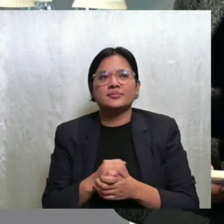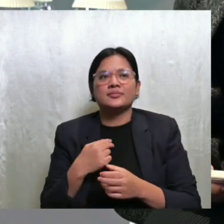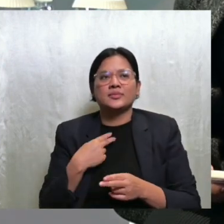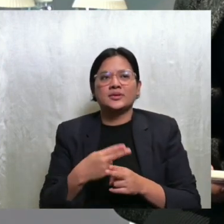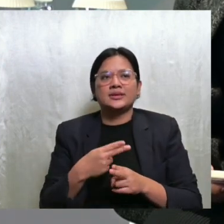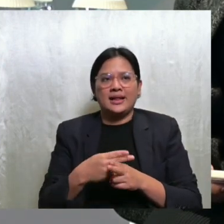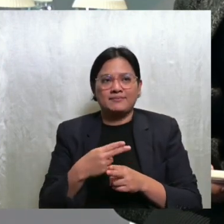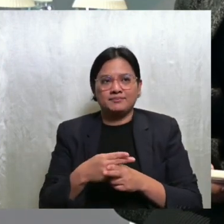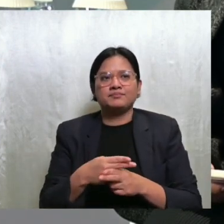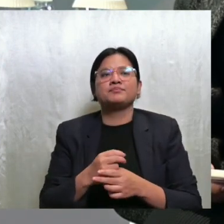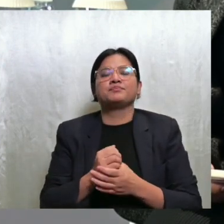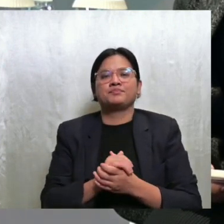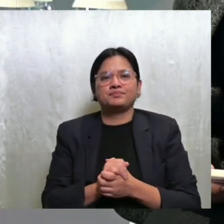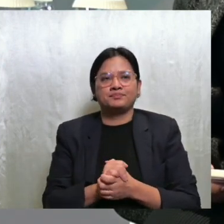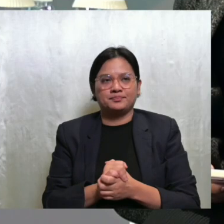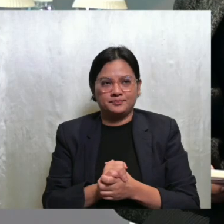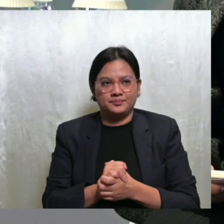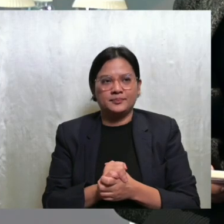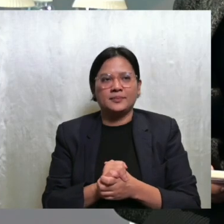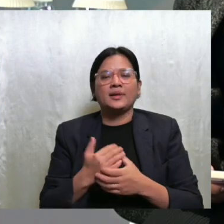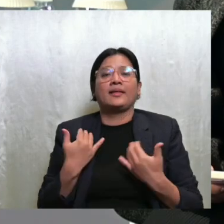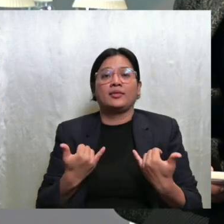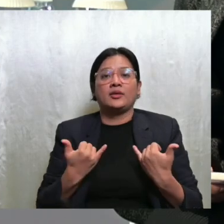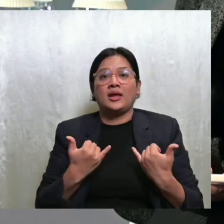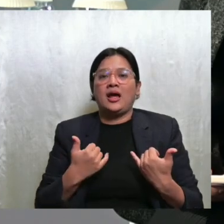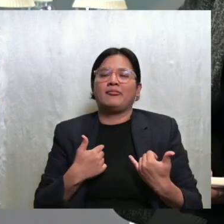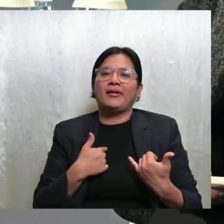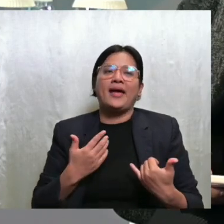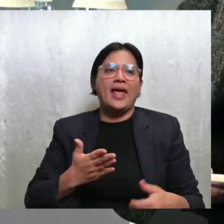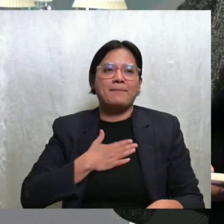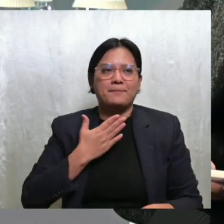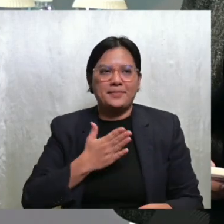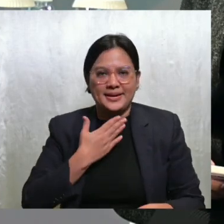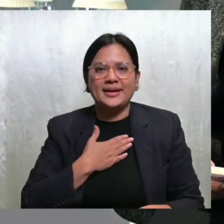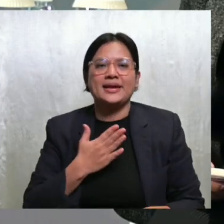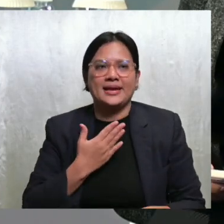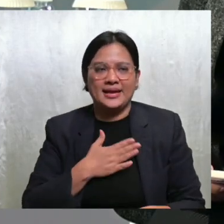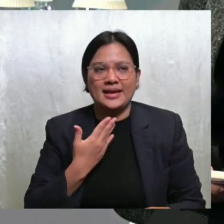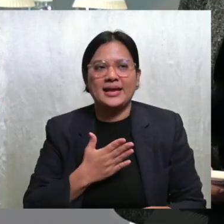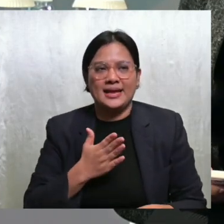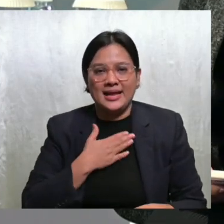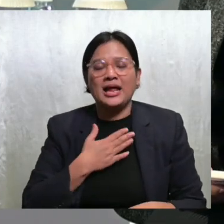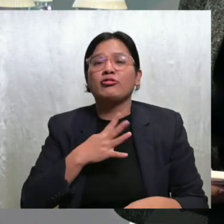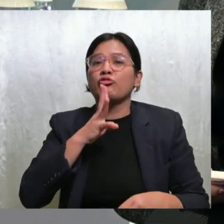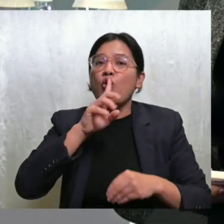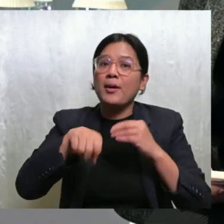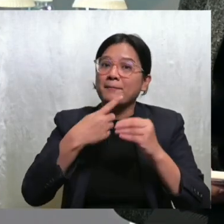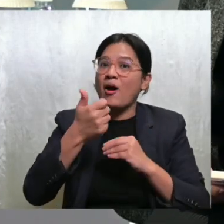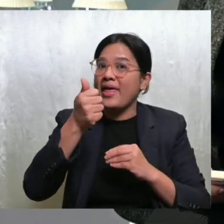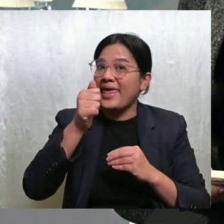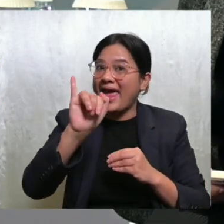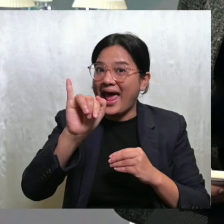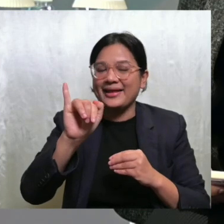presenting the role of technology and AI to support lifelong learning with you. I'll take you through the